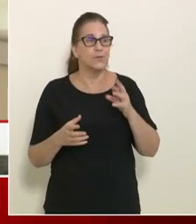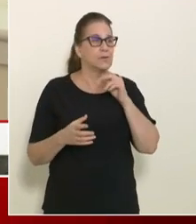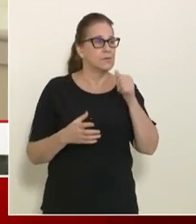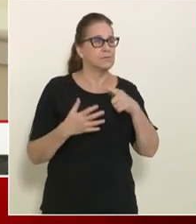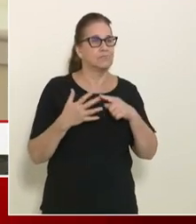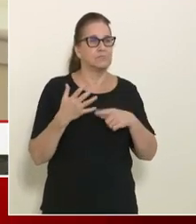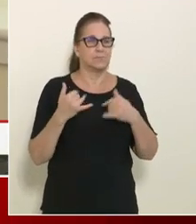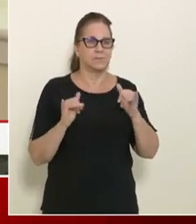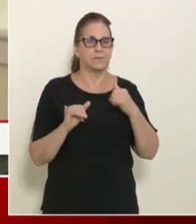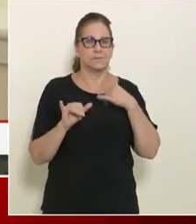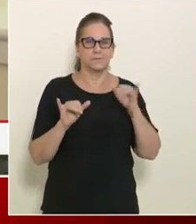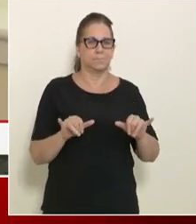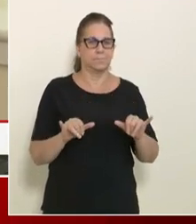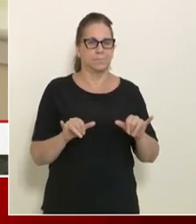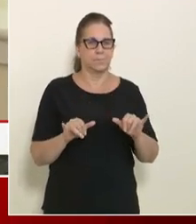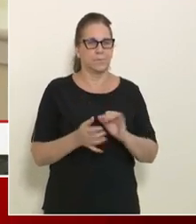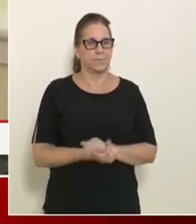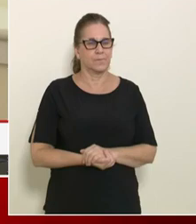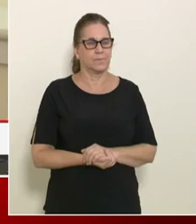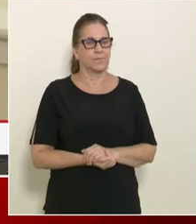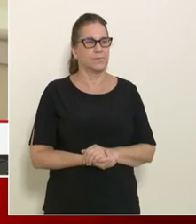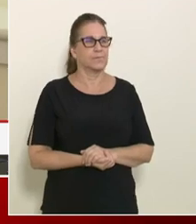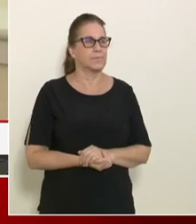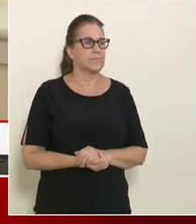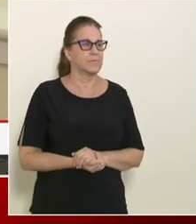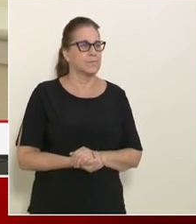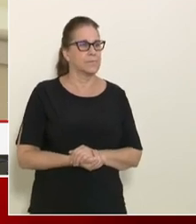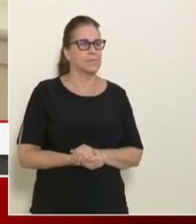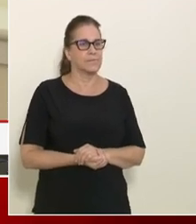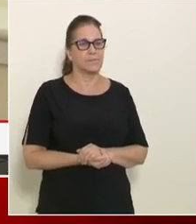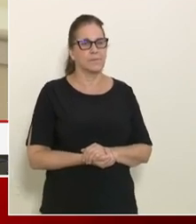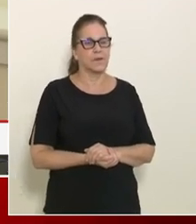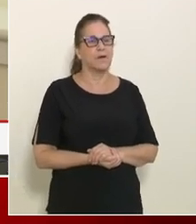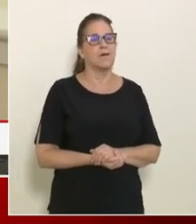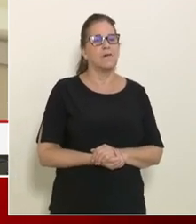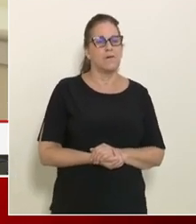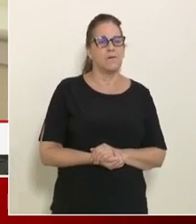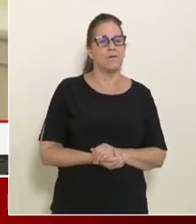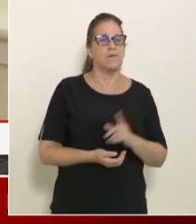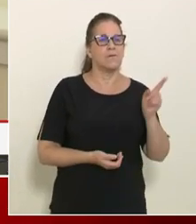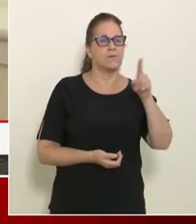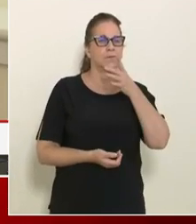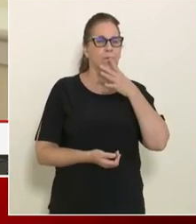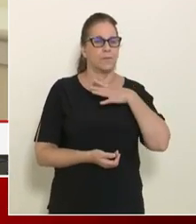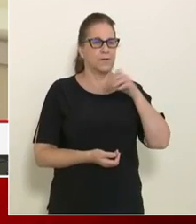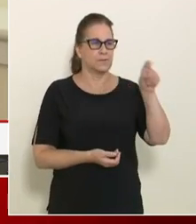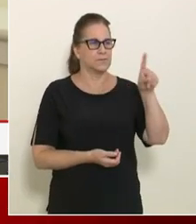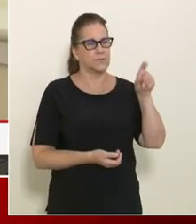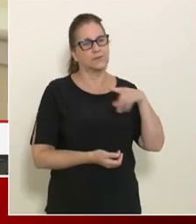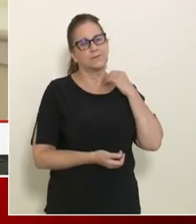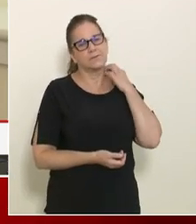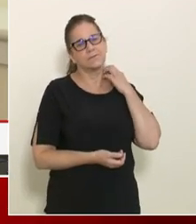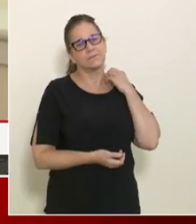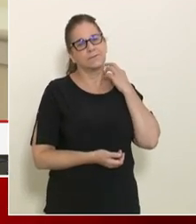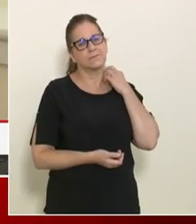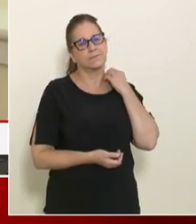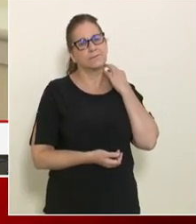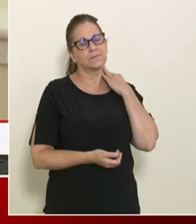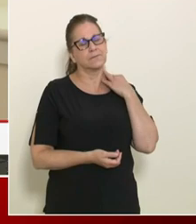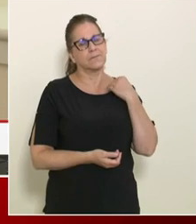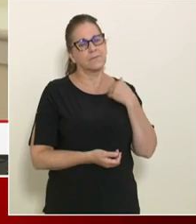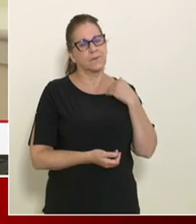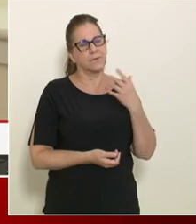declines. Some of that, as you guys talked about, is because families may not know they need to re-enroll. But are you also